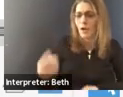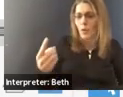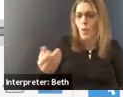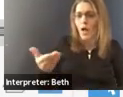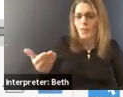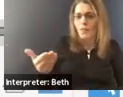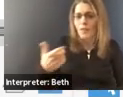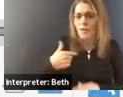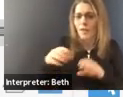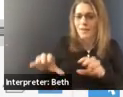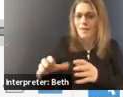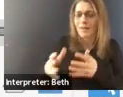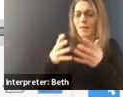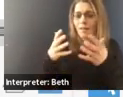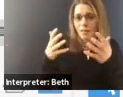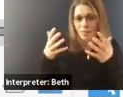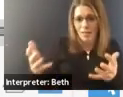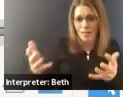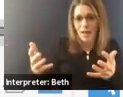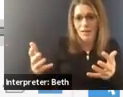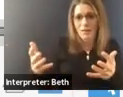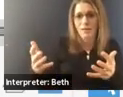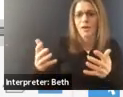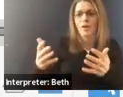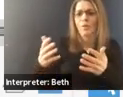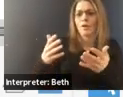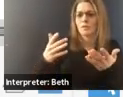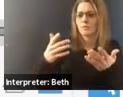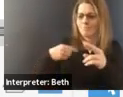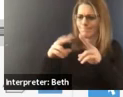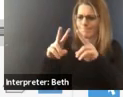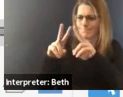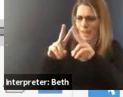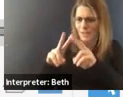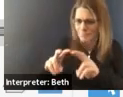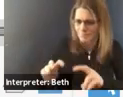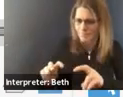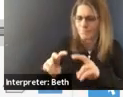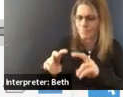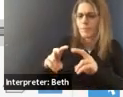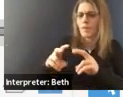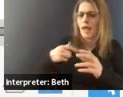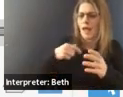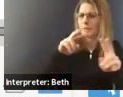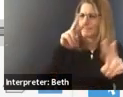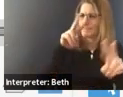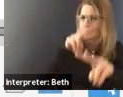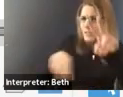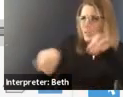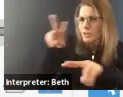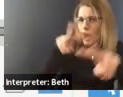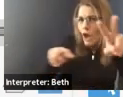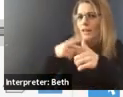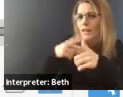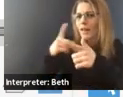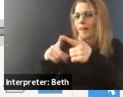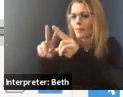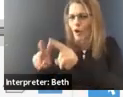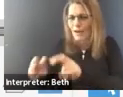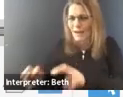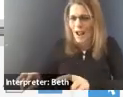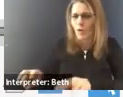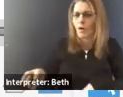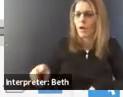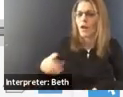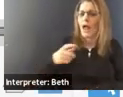was study and breakdown. I'd be walking down the street and I'd see a fender of a car.